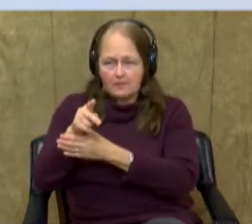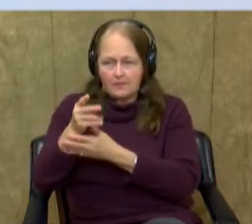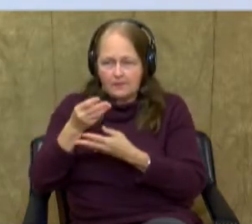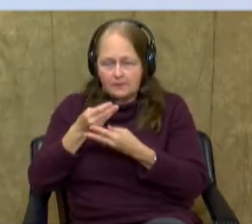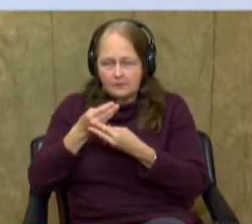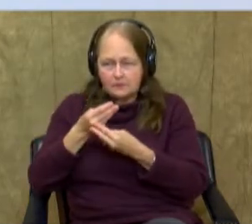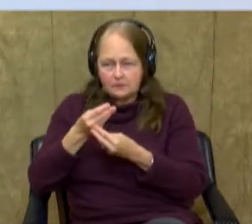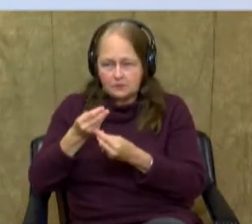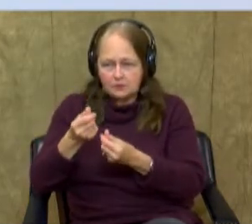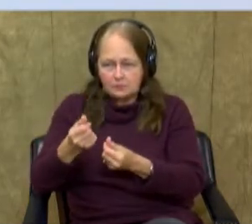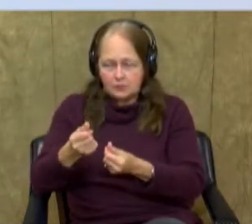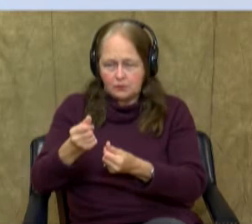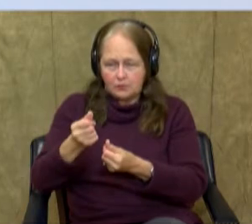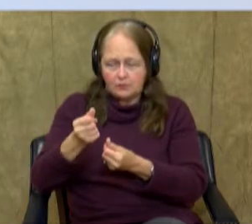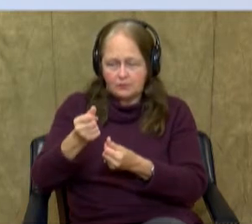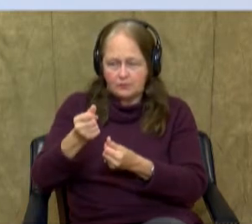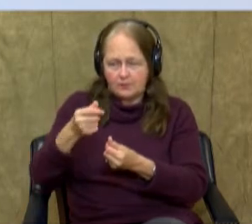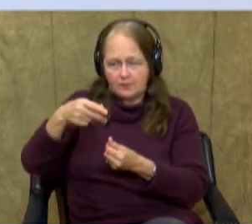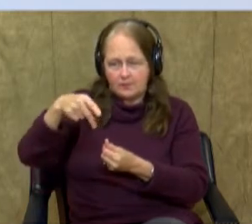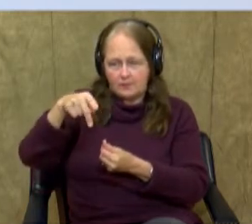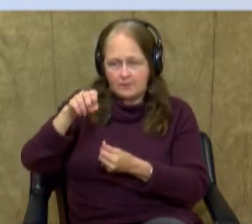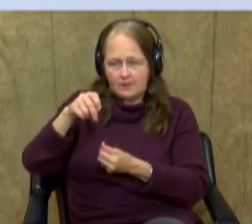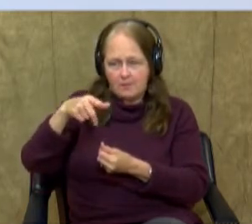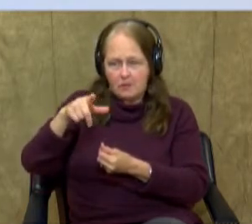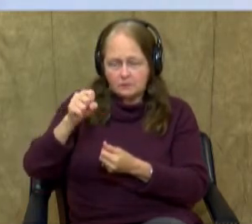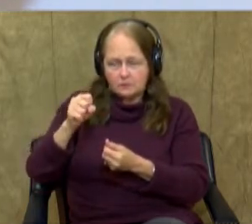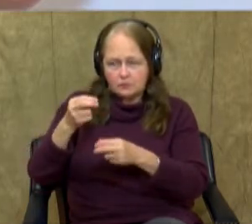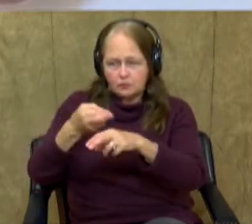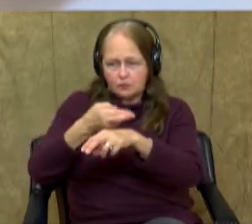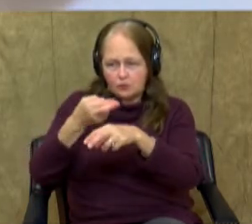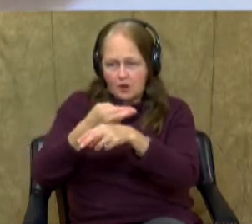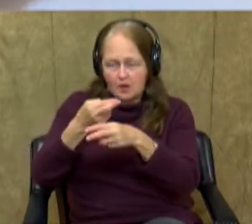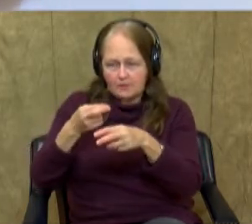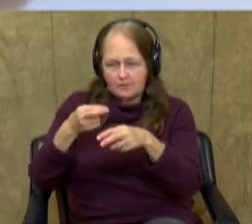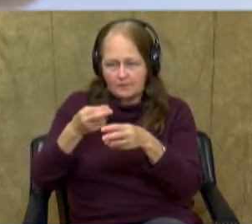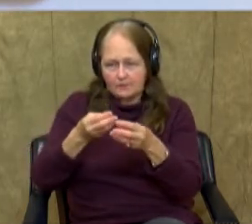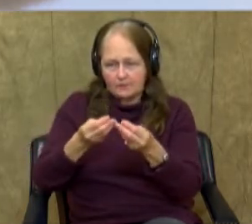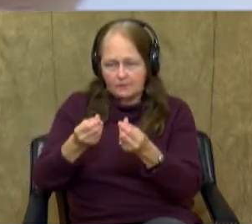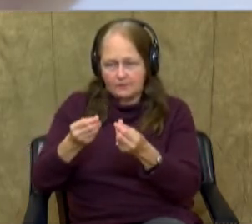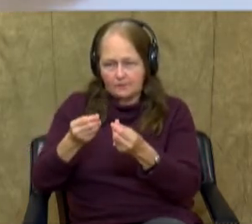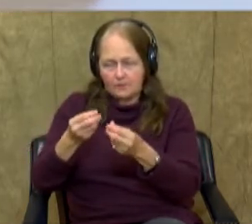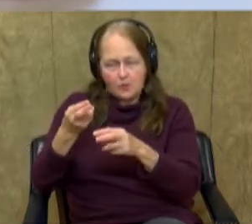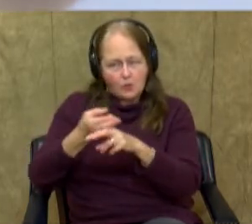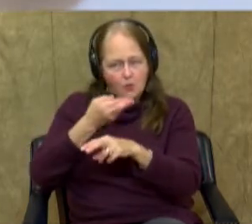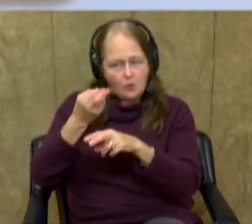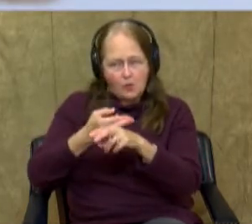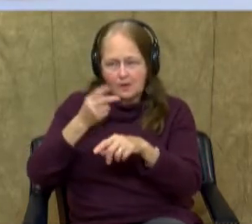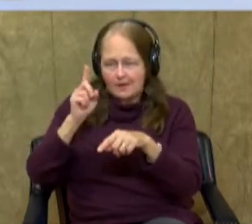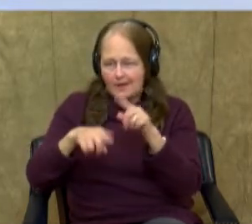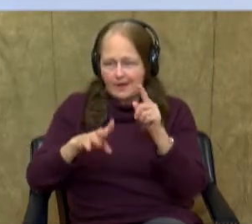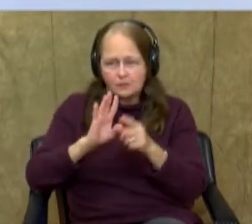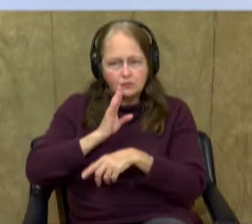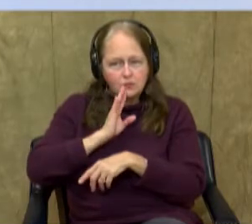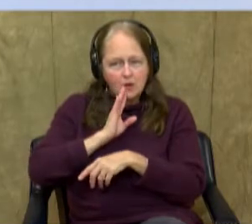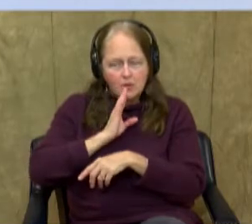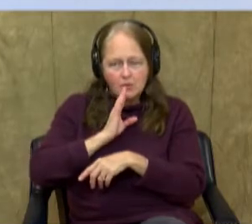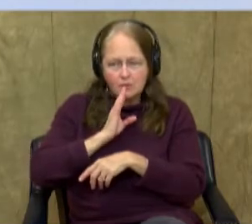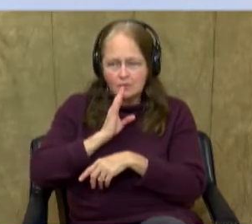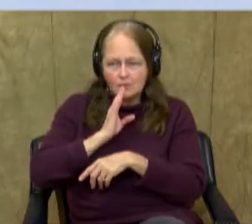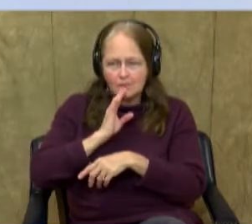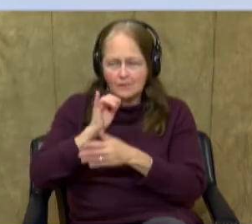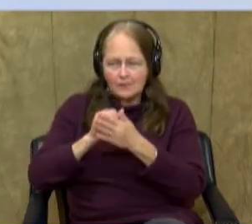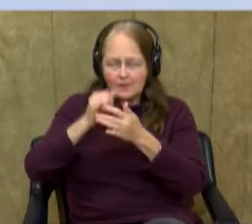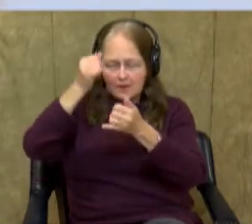smooth pebbles. And right there we know this story is make-believe because rocks can't talk. And